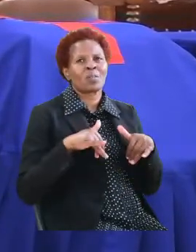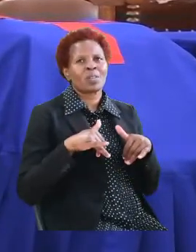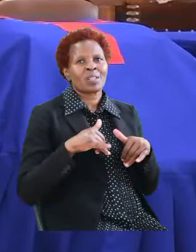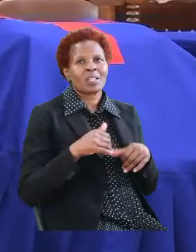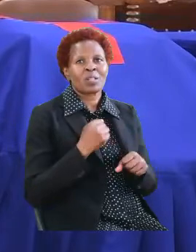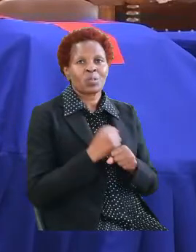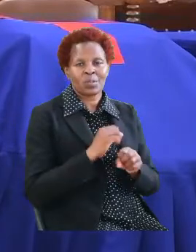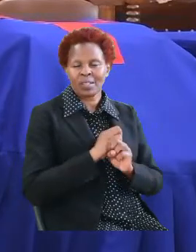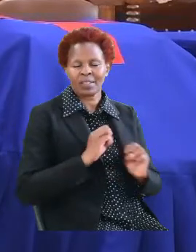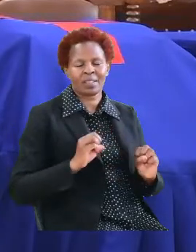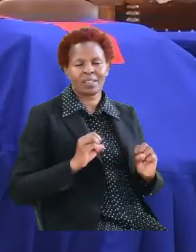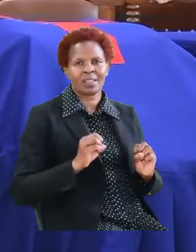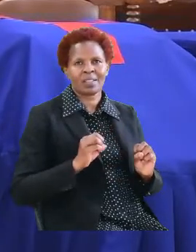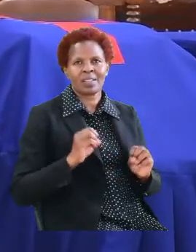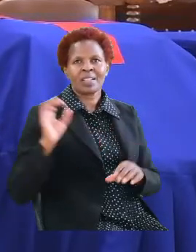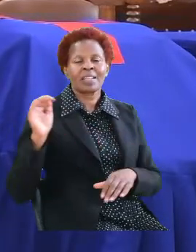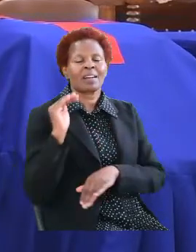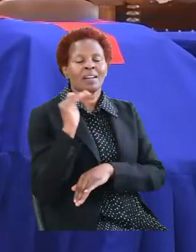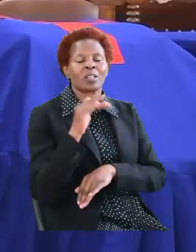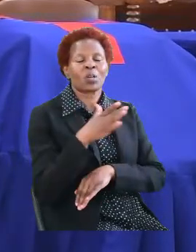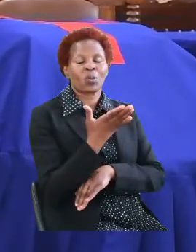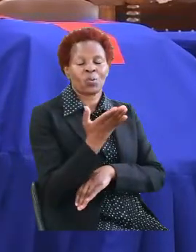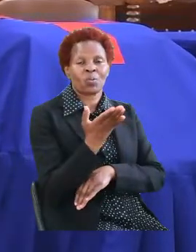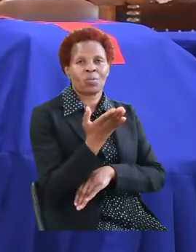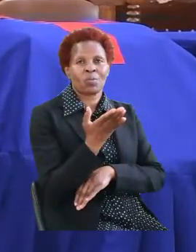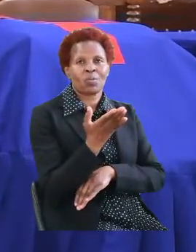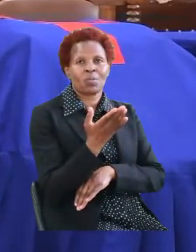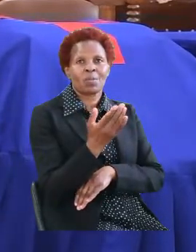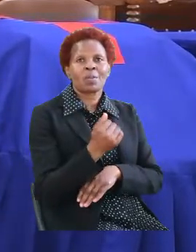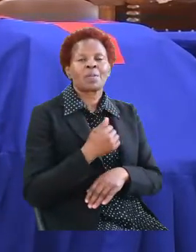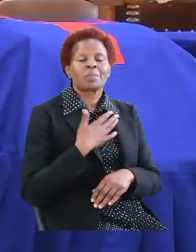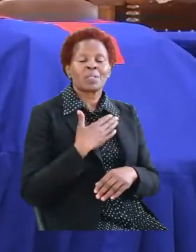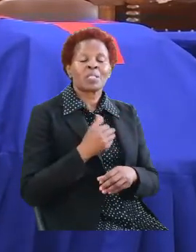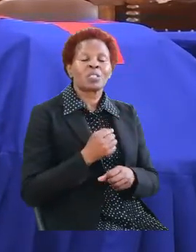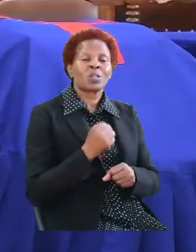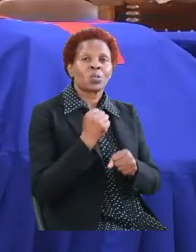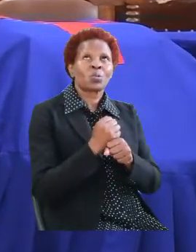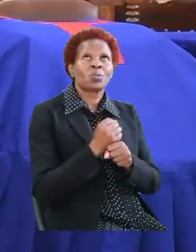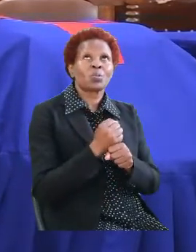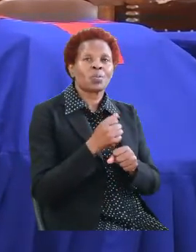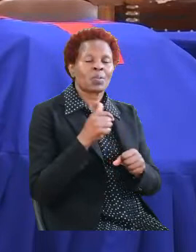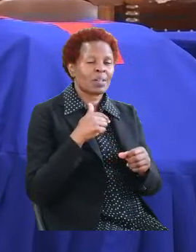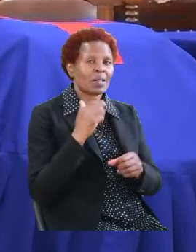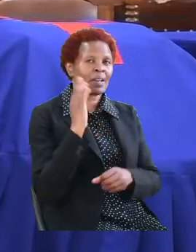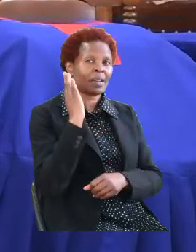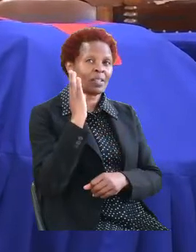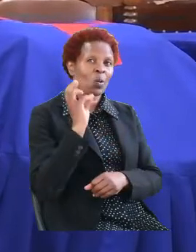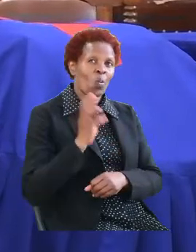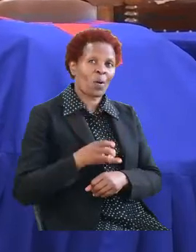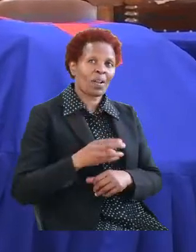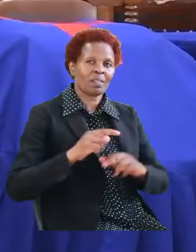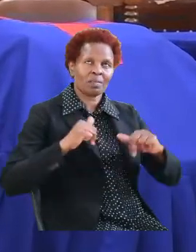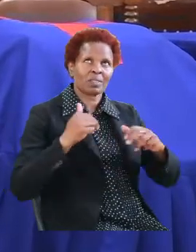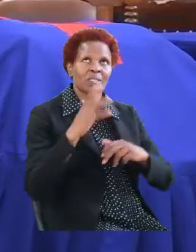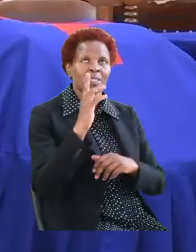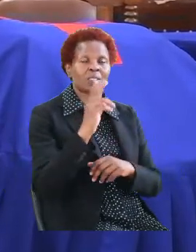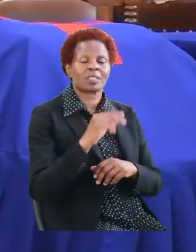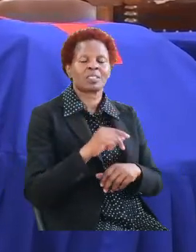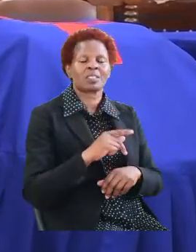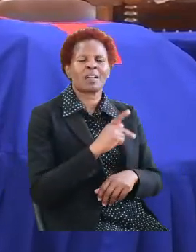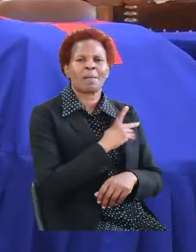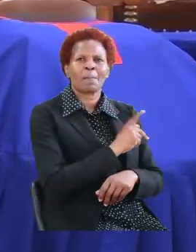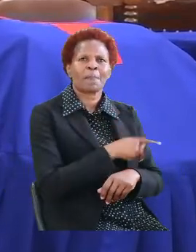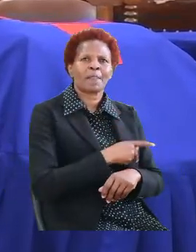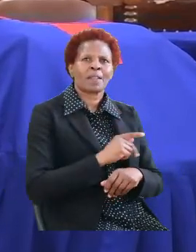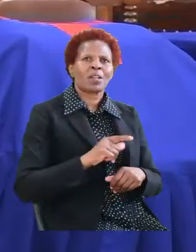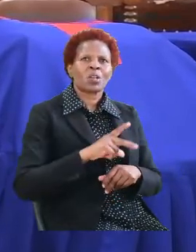anything? I want to ask you, let us do as the Lord says. Let us seek the kingdom of God first. The Lord